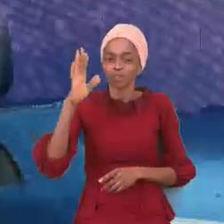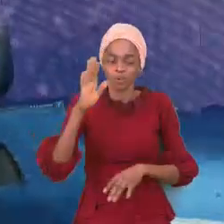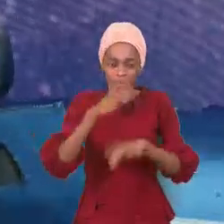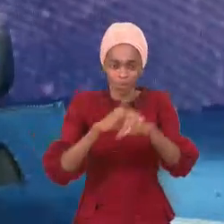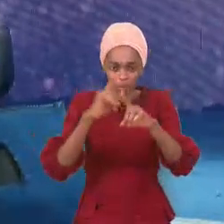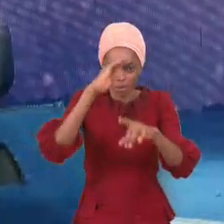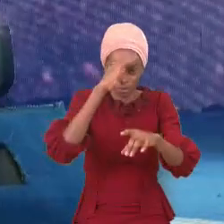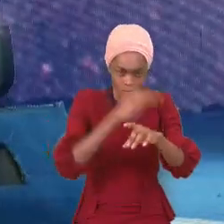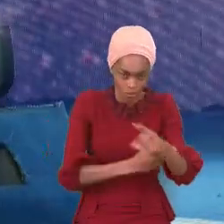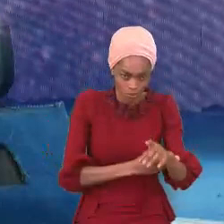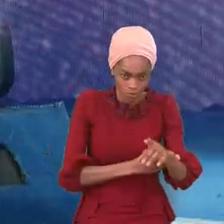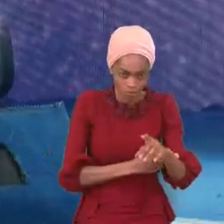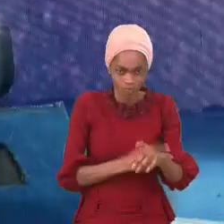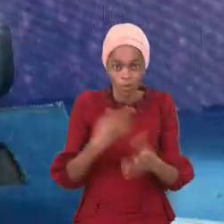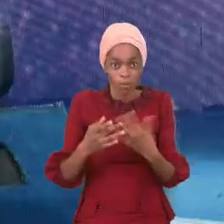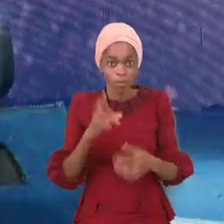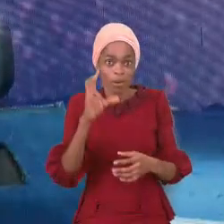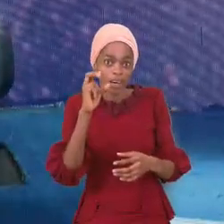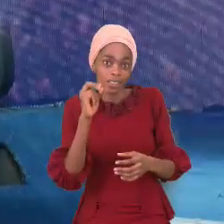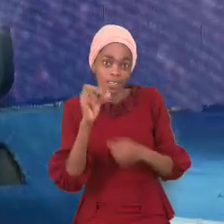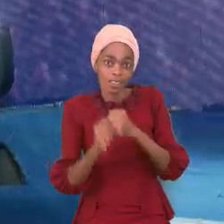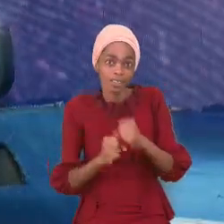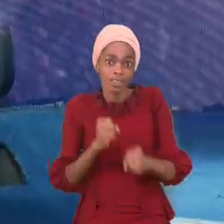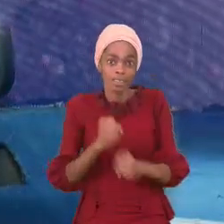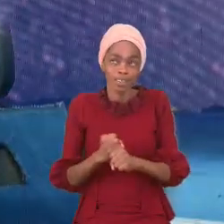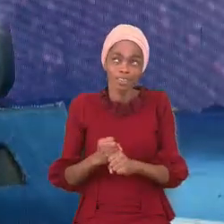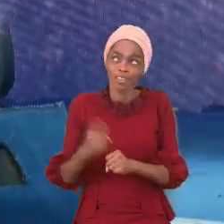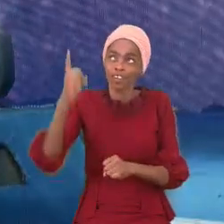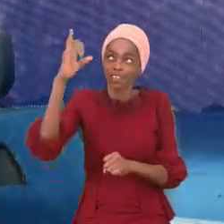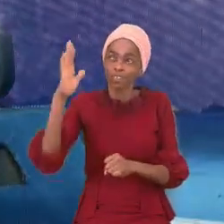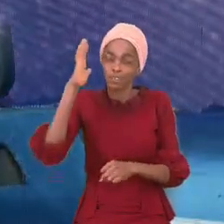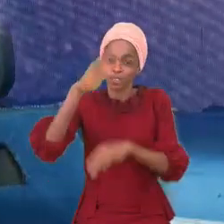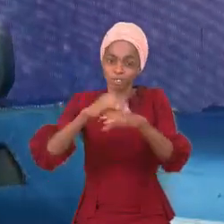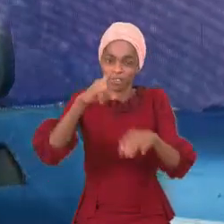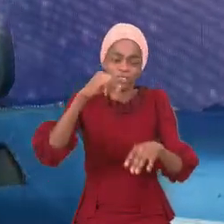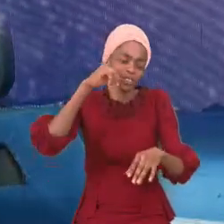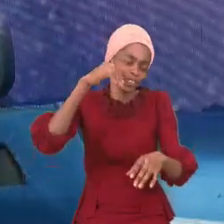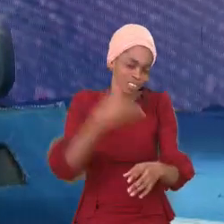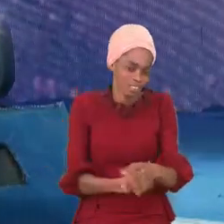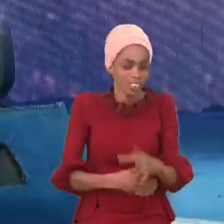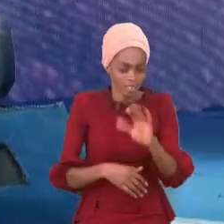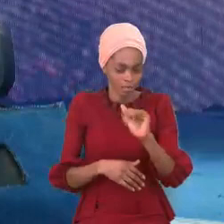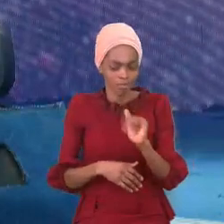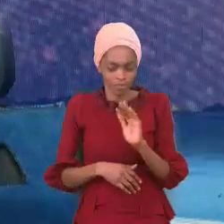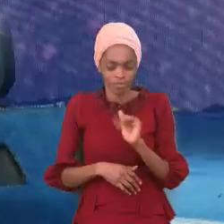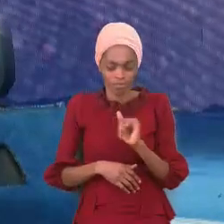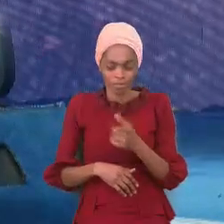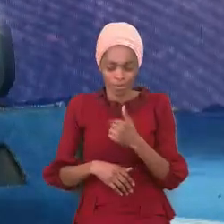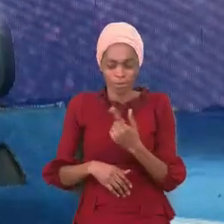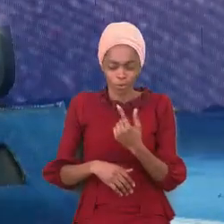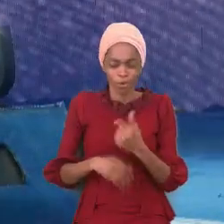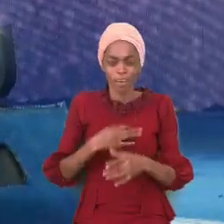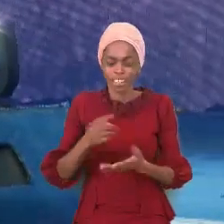And maybe you are 90 years of age, he'll call you daughter. And he'll say, come in. And he'll write your